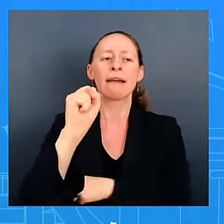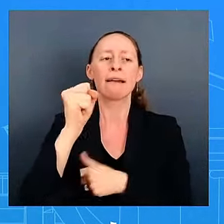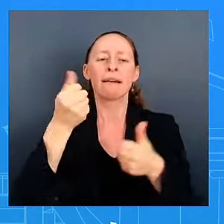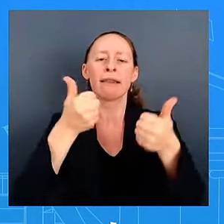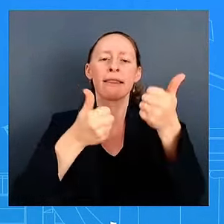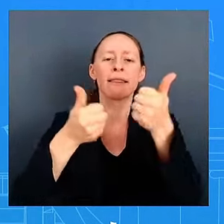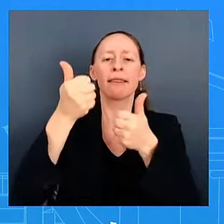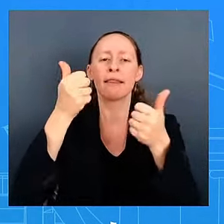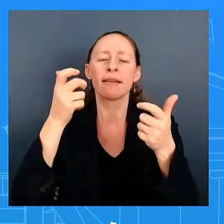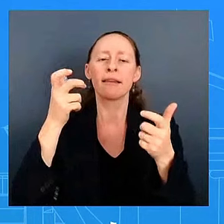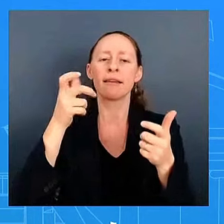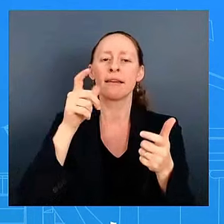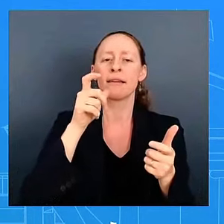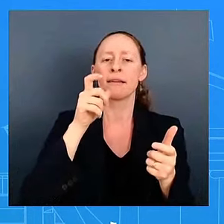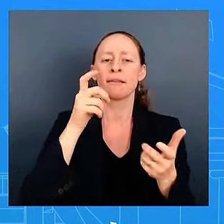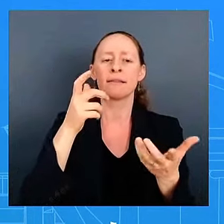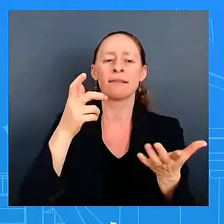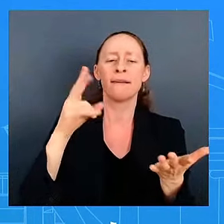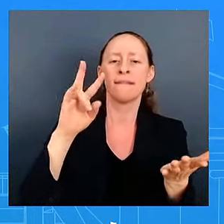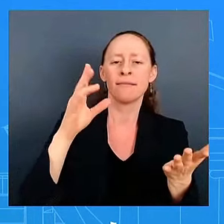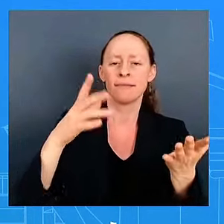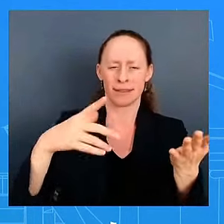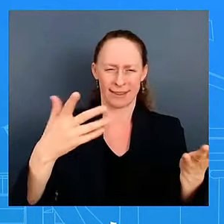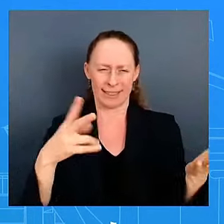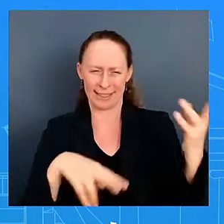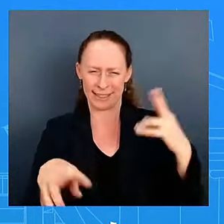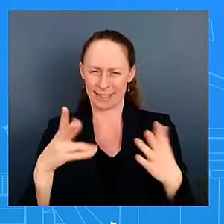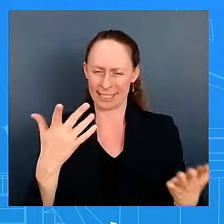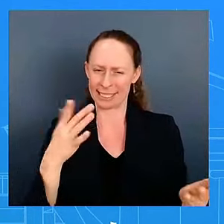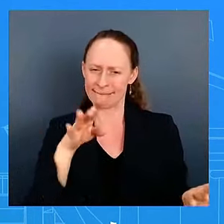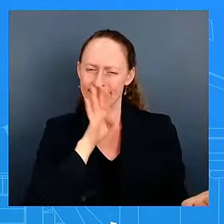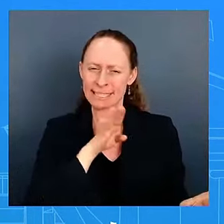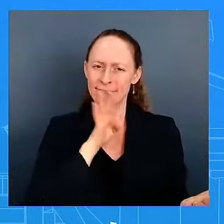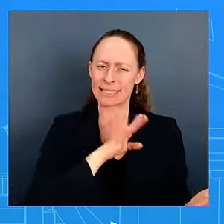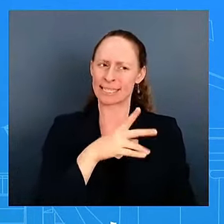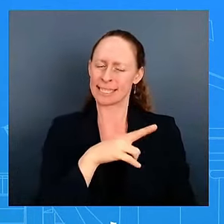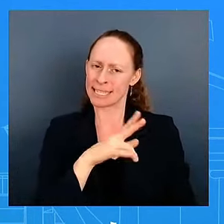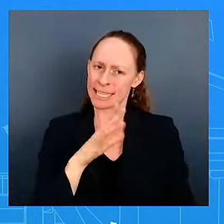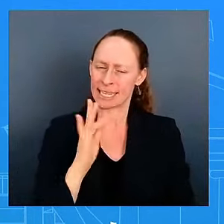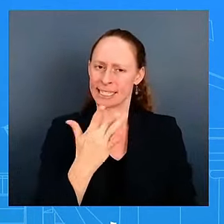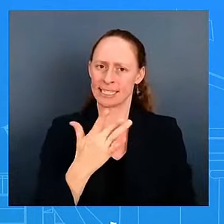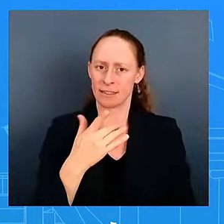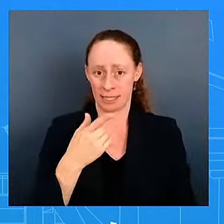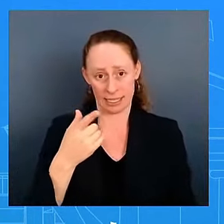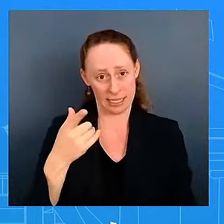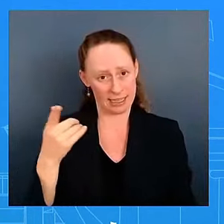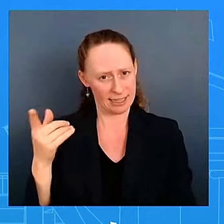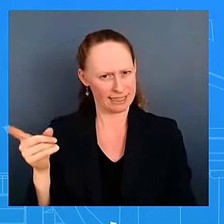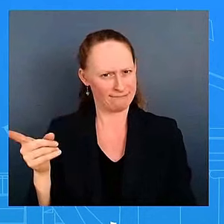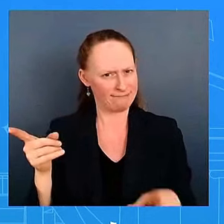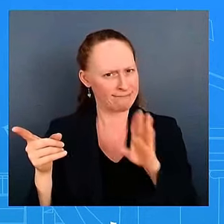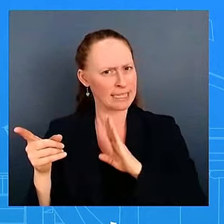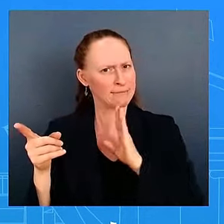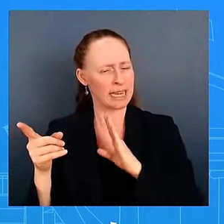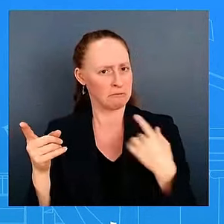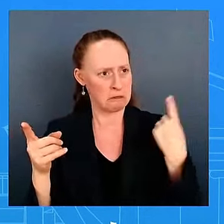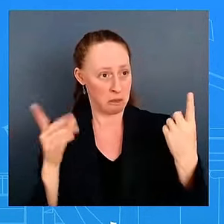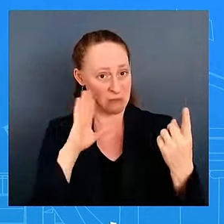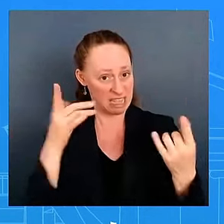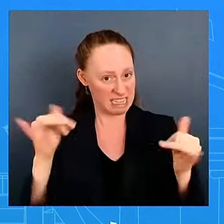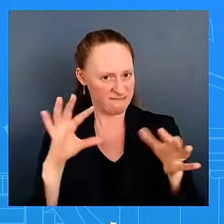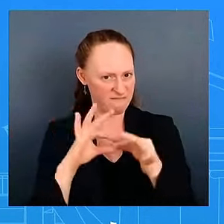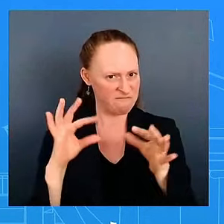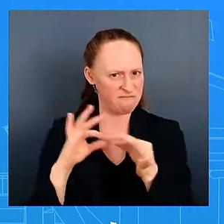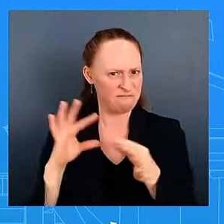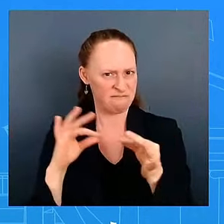we should expect to hear from him going forward? And does he believe this is the kind of tone that the average voters, as he says, expect